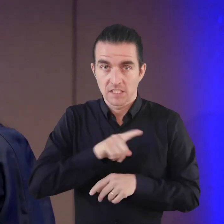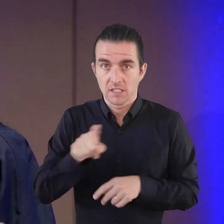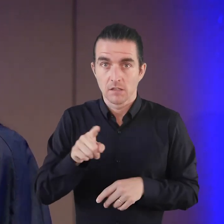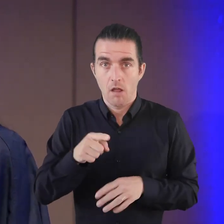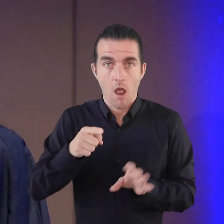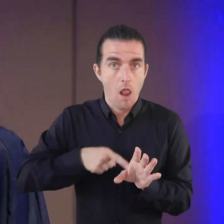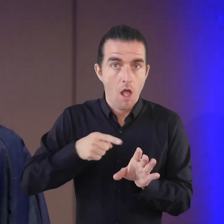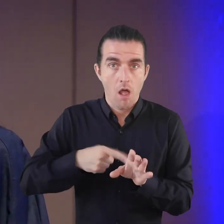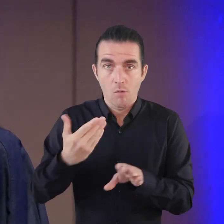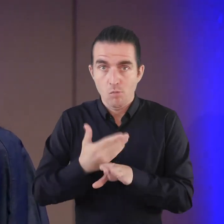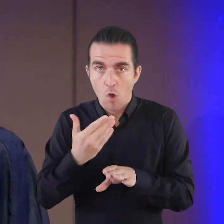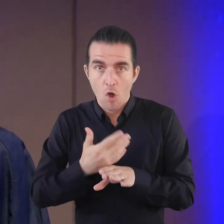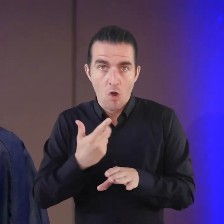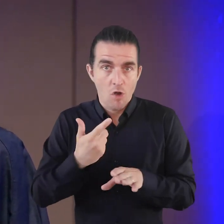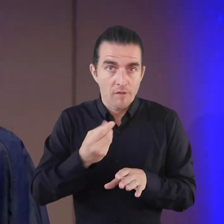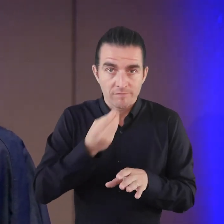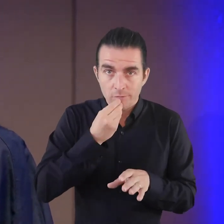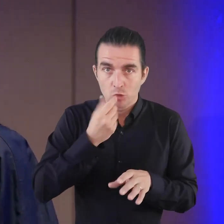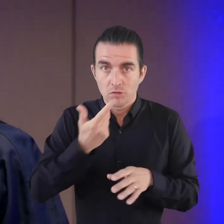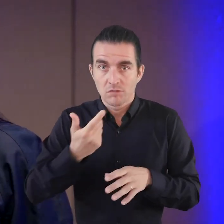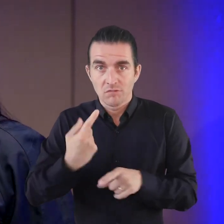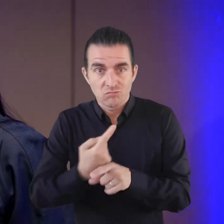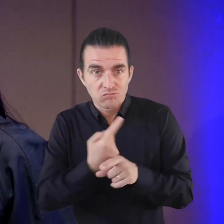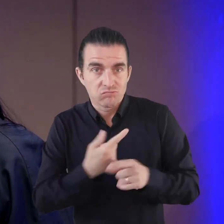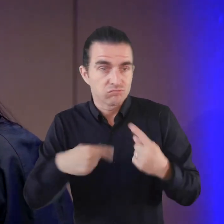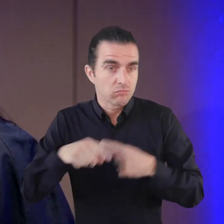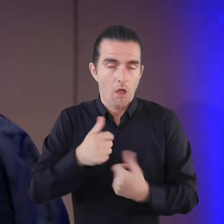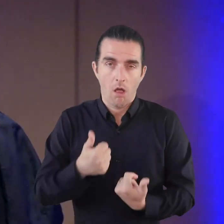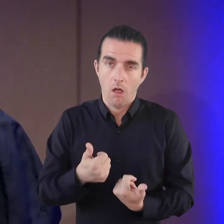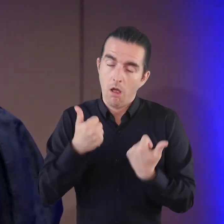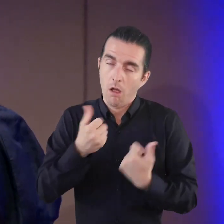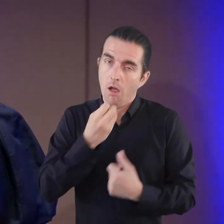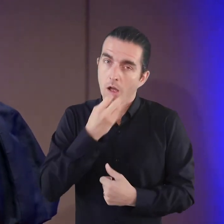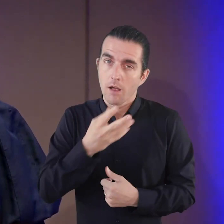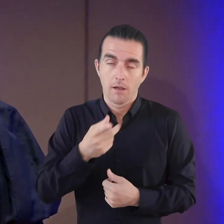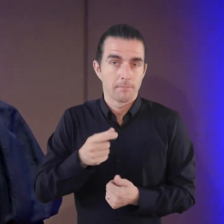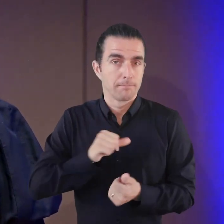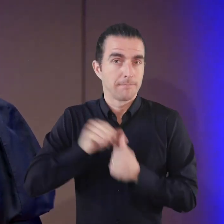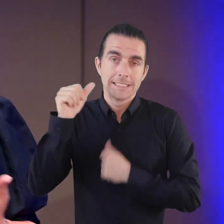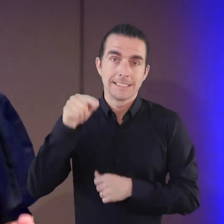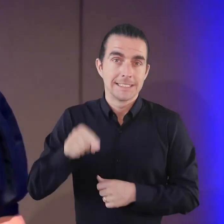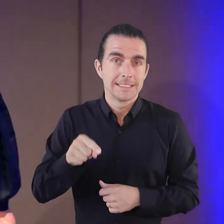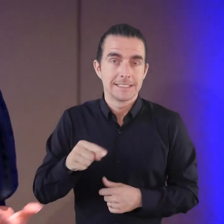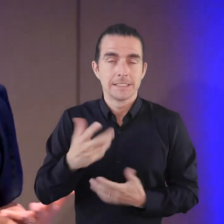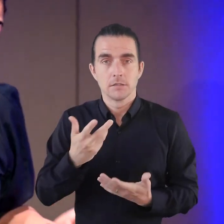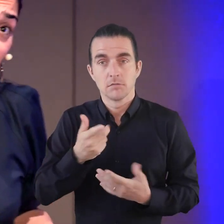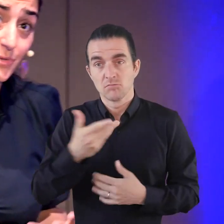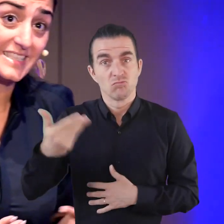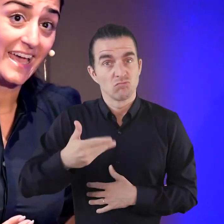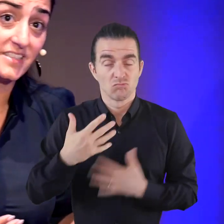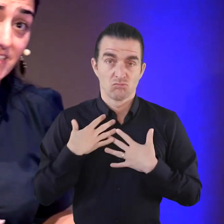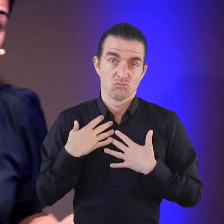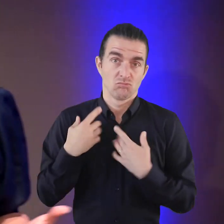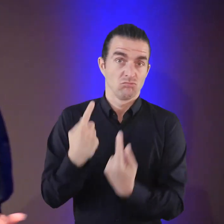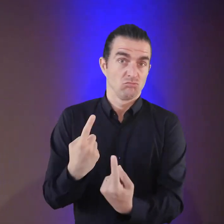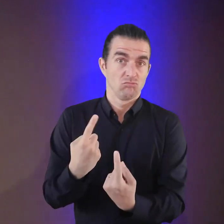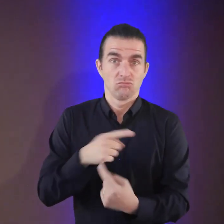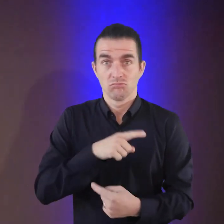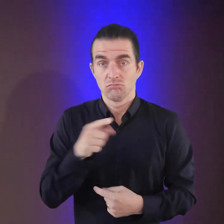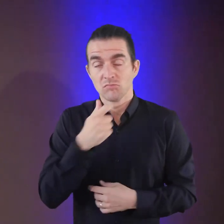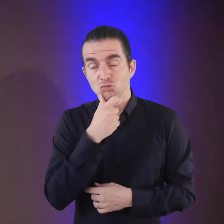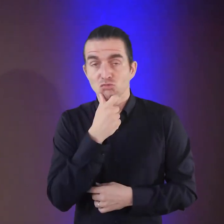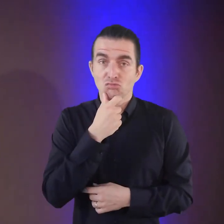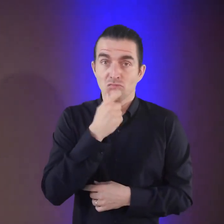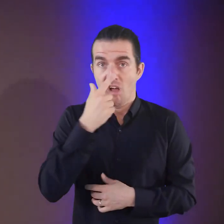young people like nothing else. Access was voluntary. Young people chose to attend.